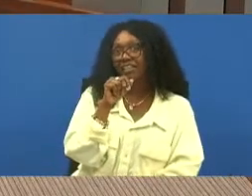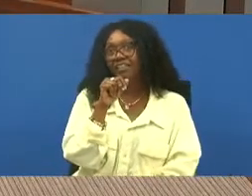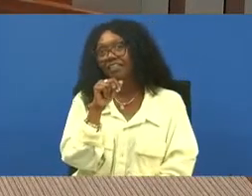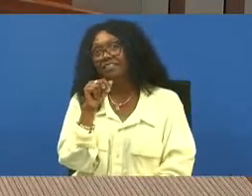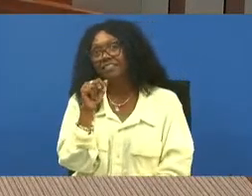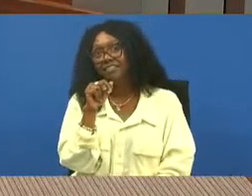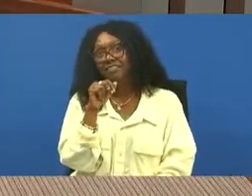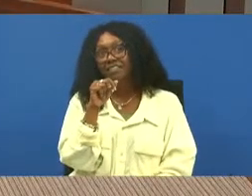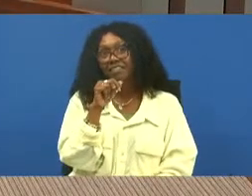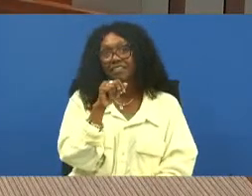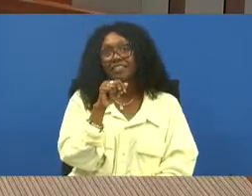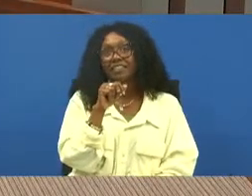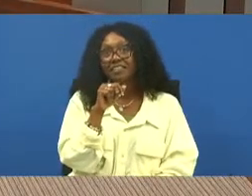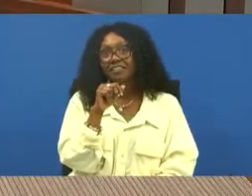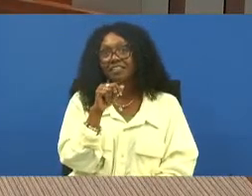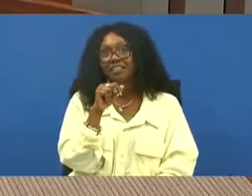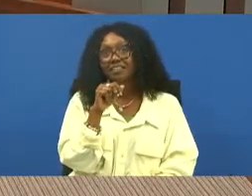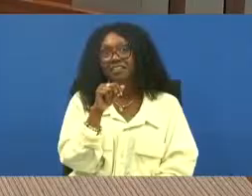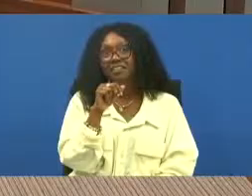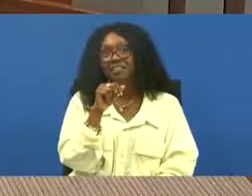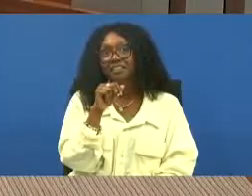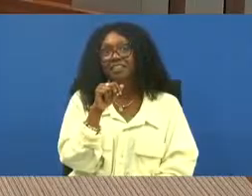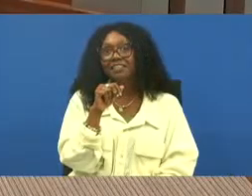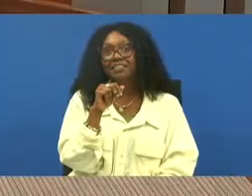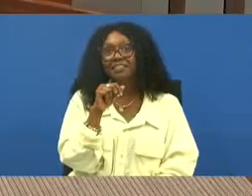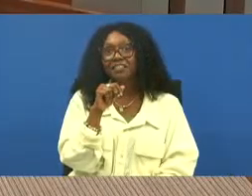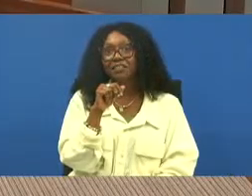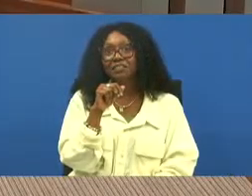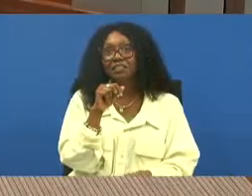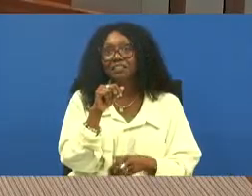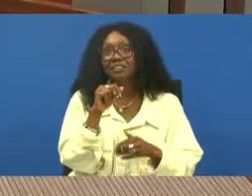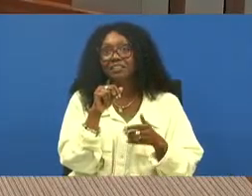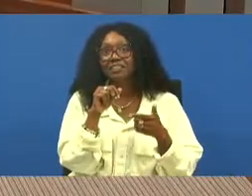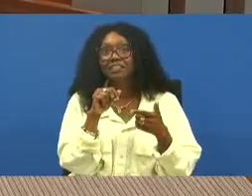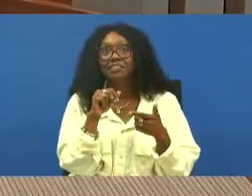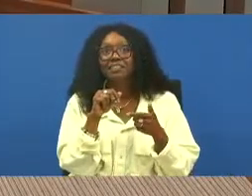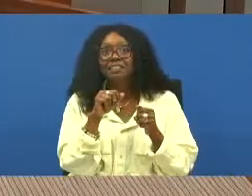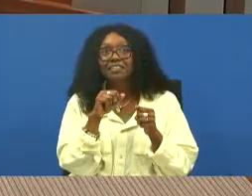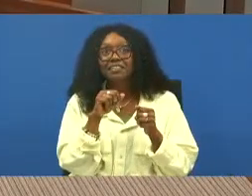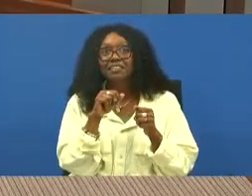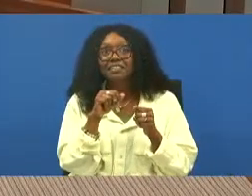You can second it, but you had hit to talk again.